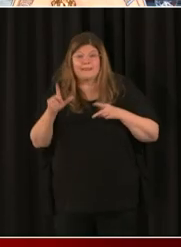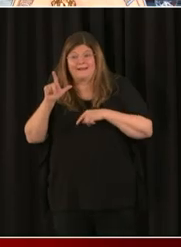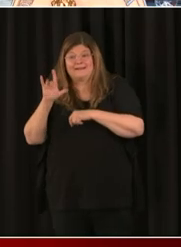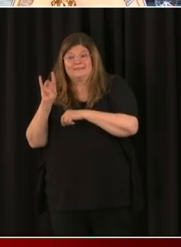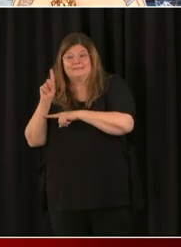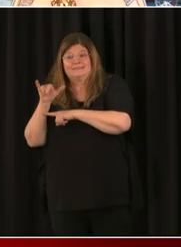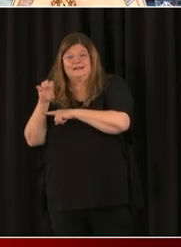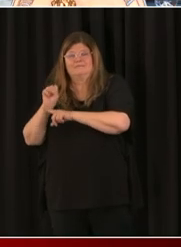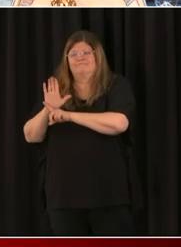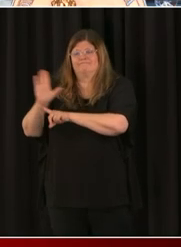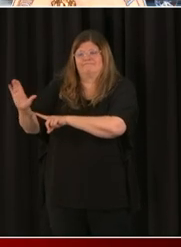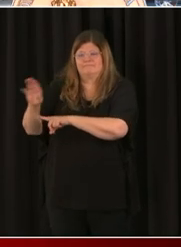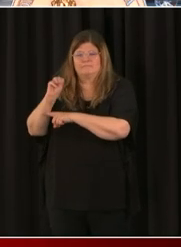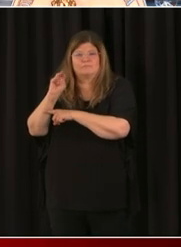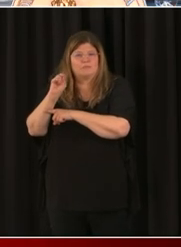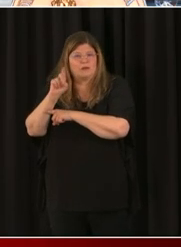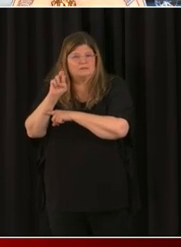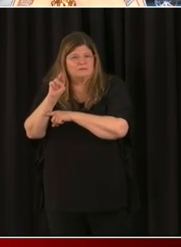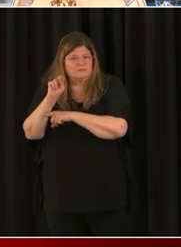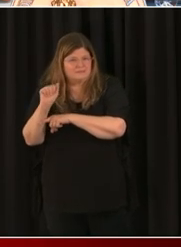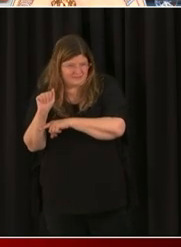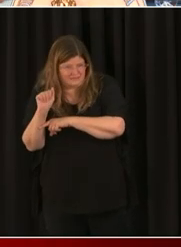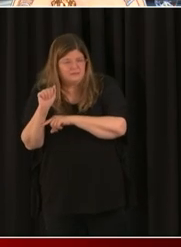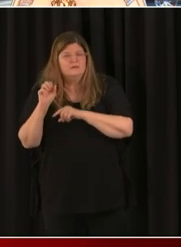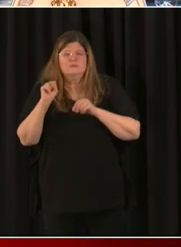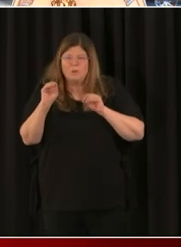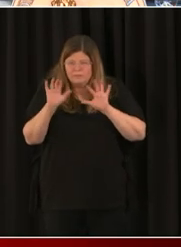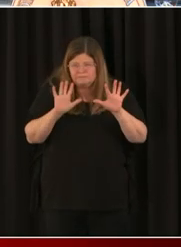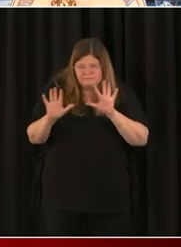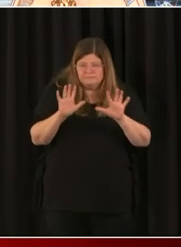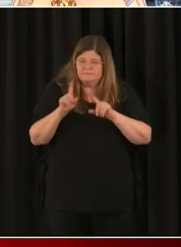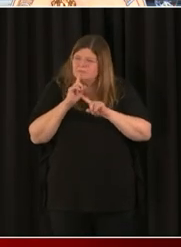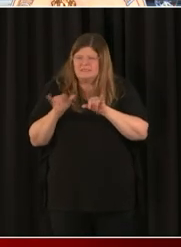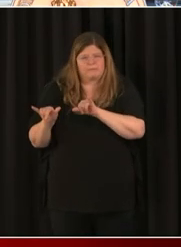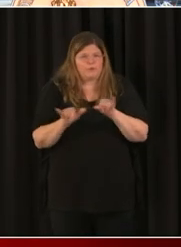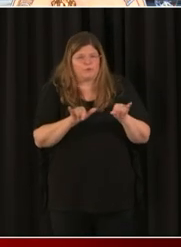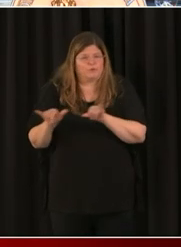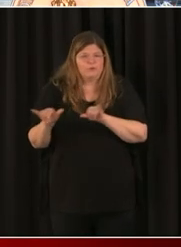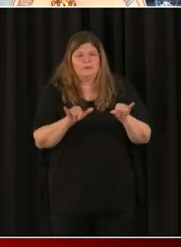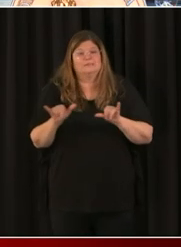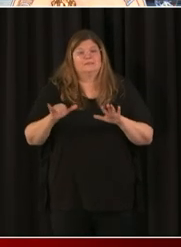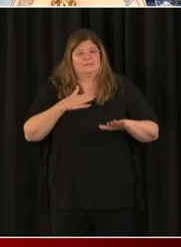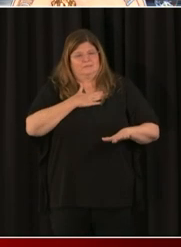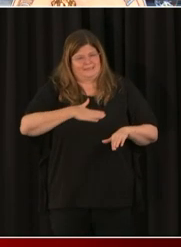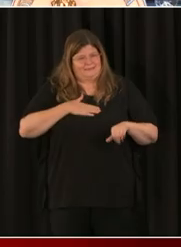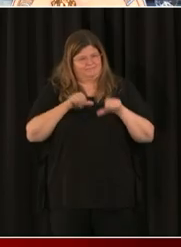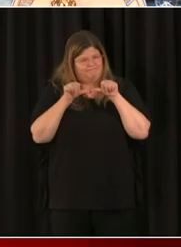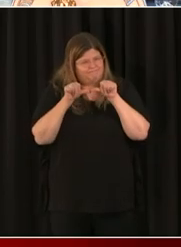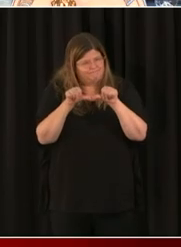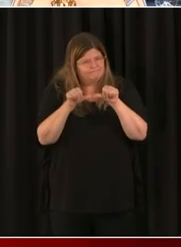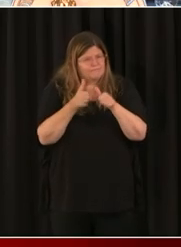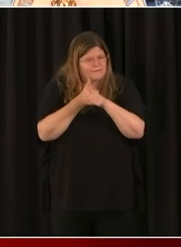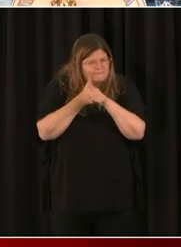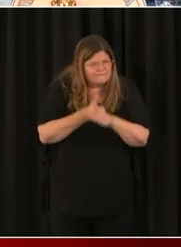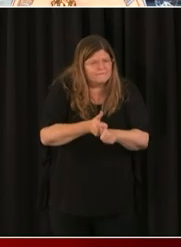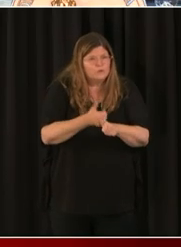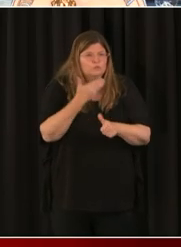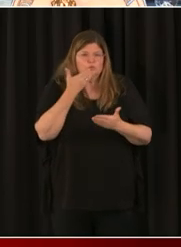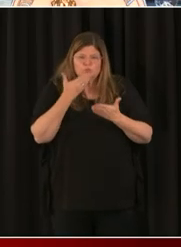want to remind everybody to continue to follow good